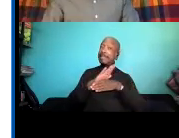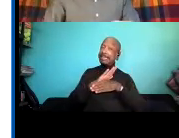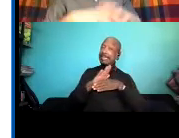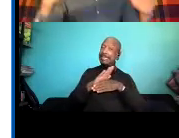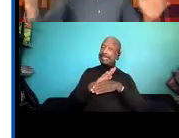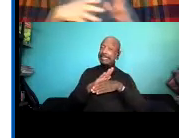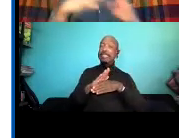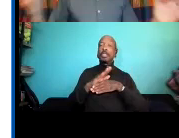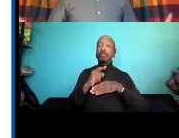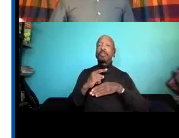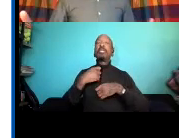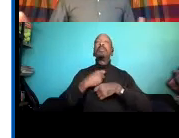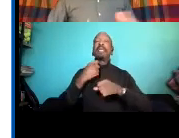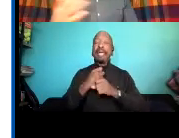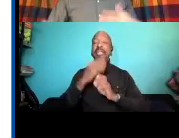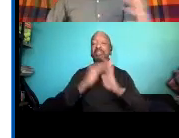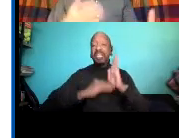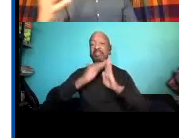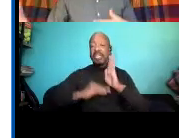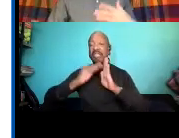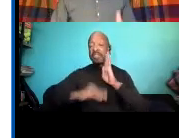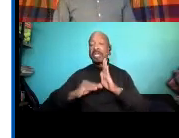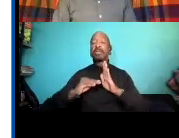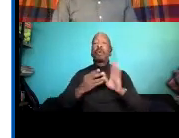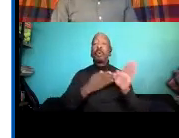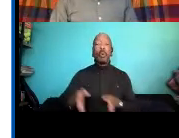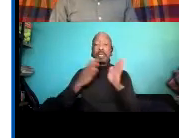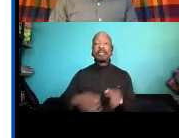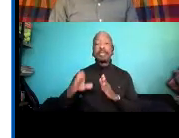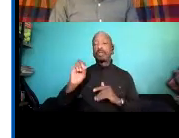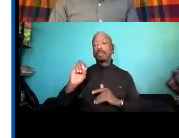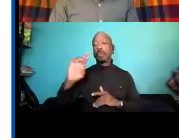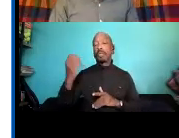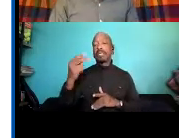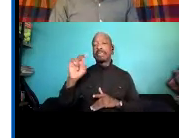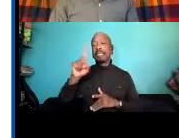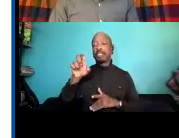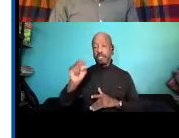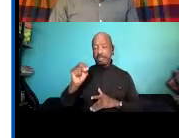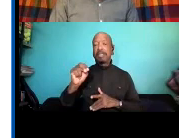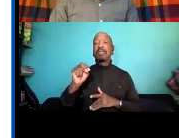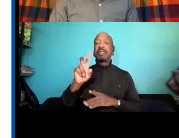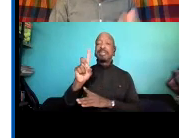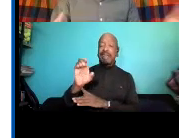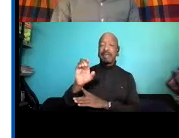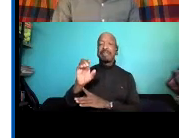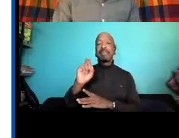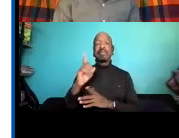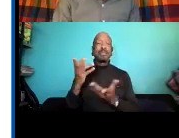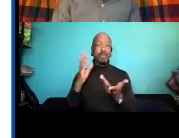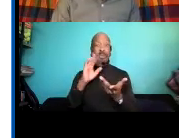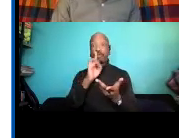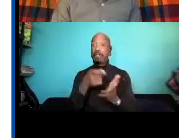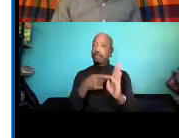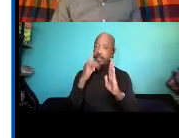to create and fill out all of the organizational documents and go through the formalities of forming a legal